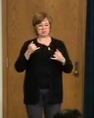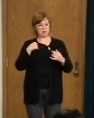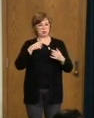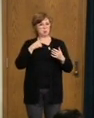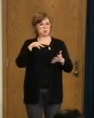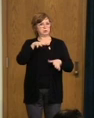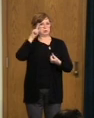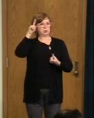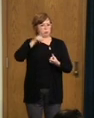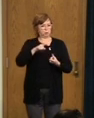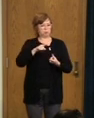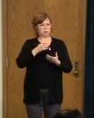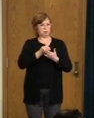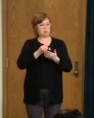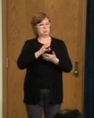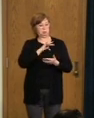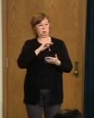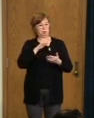minor adjustments to those